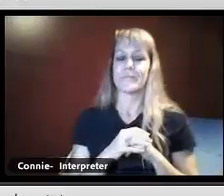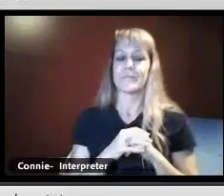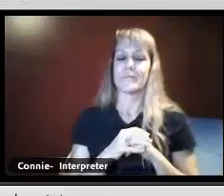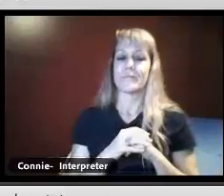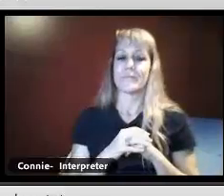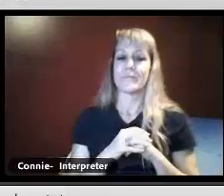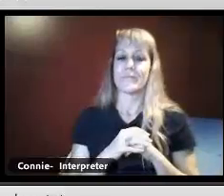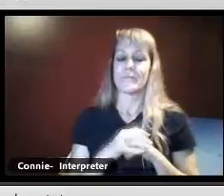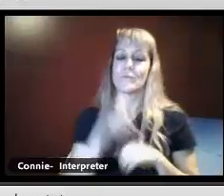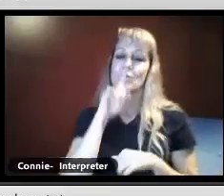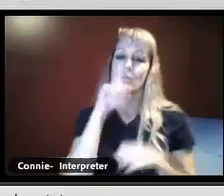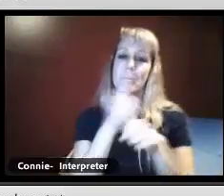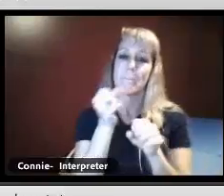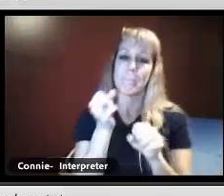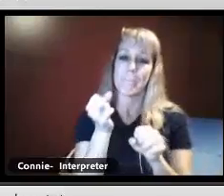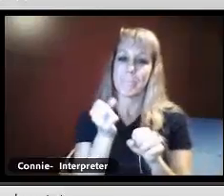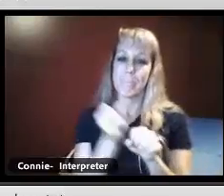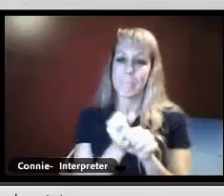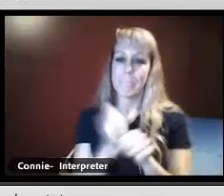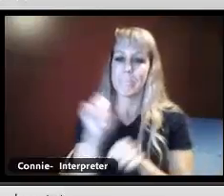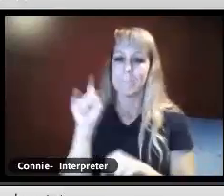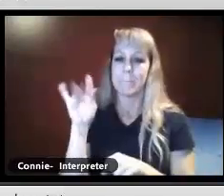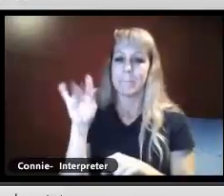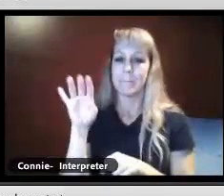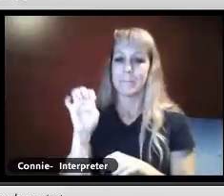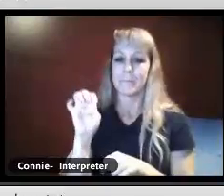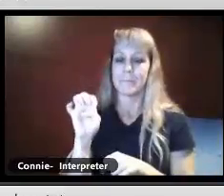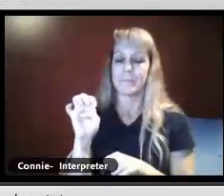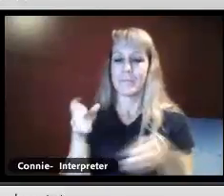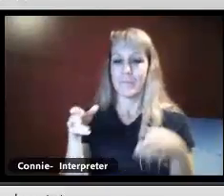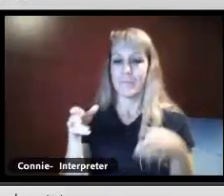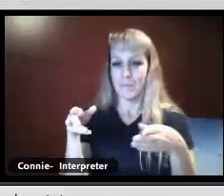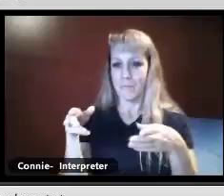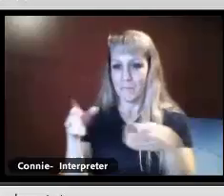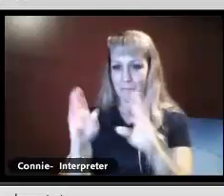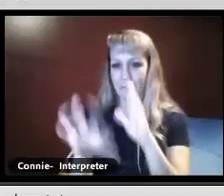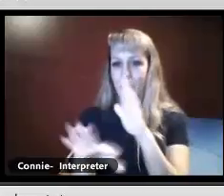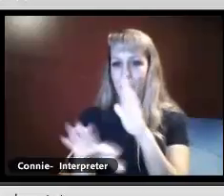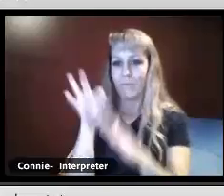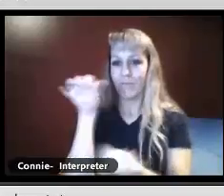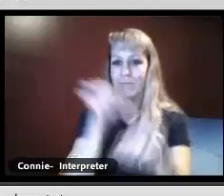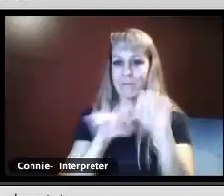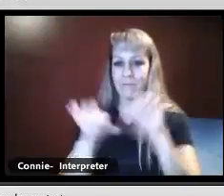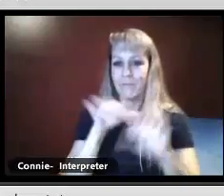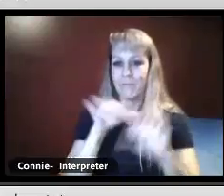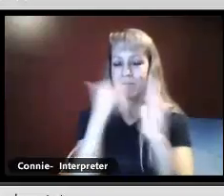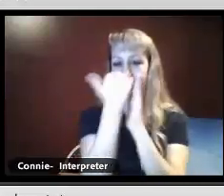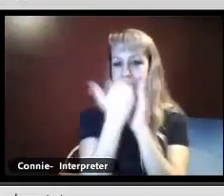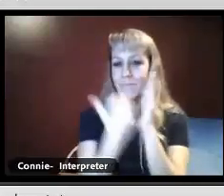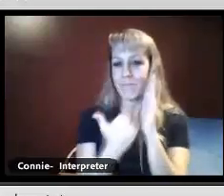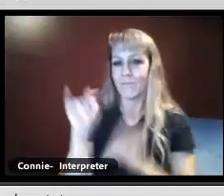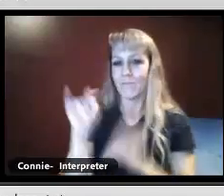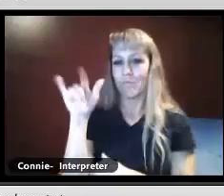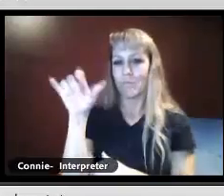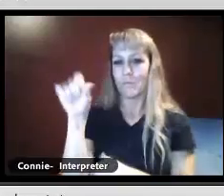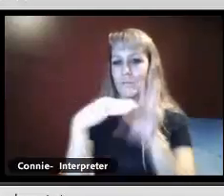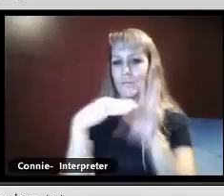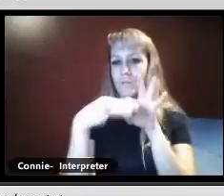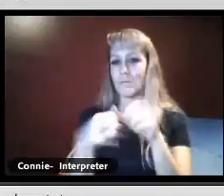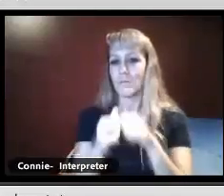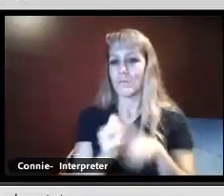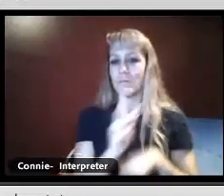has created a site that allows you to find science lessons and tools specifically for K-12. We'll